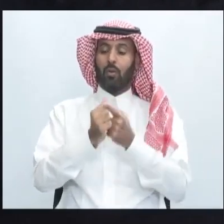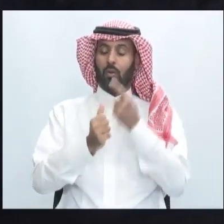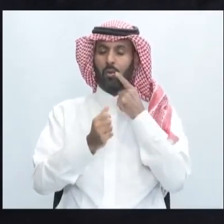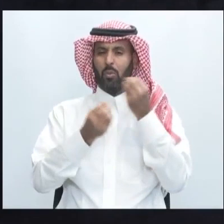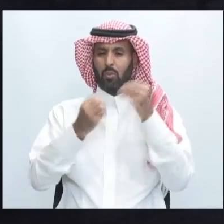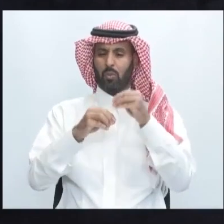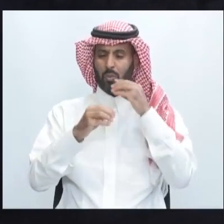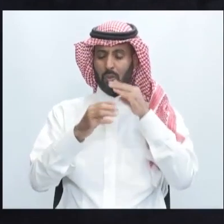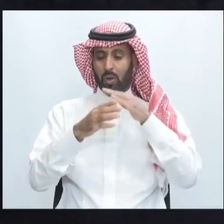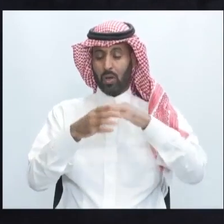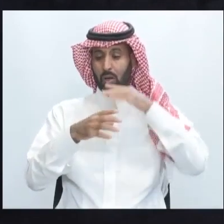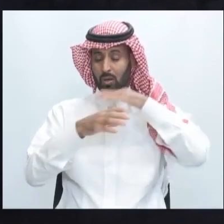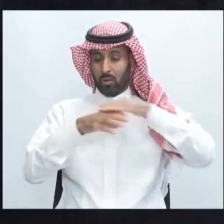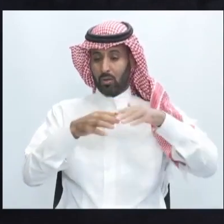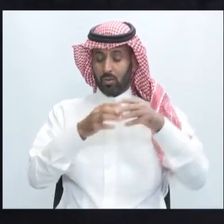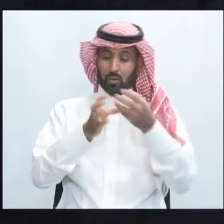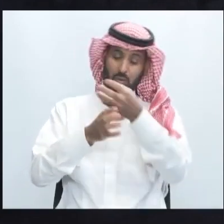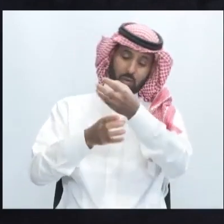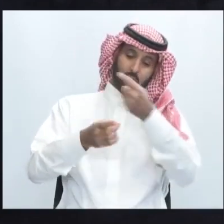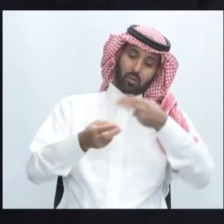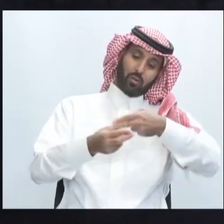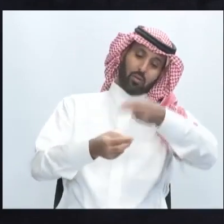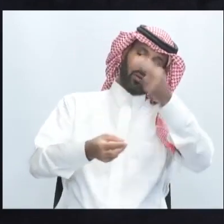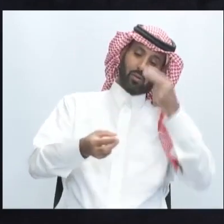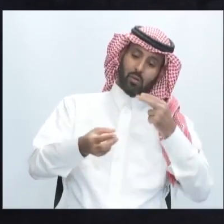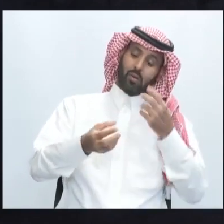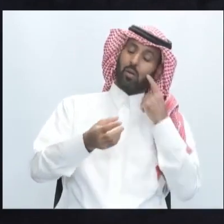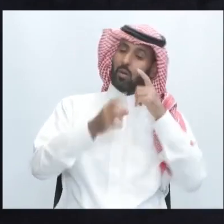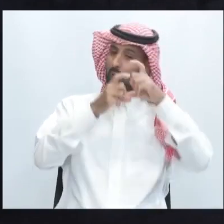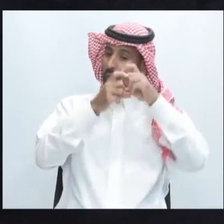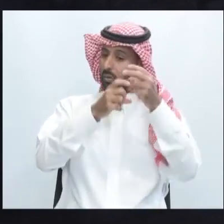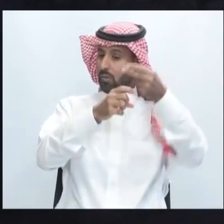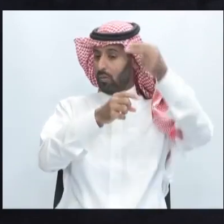upload. Upload is from your device to the laptop, from the camera